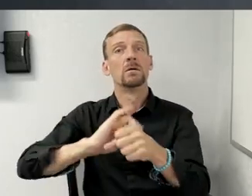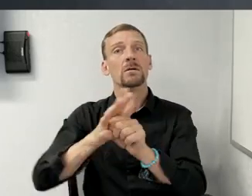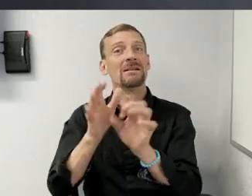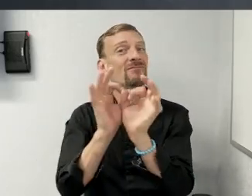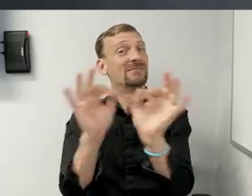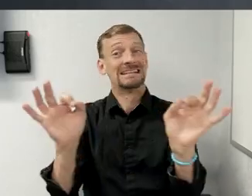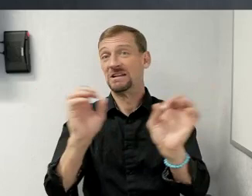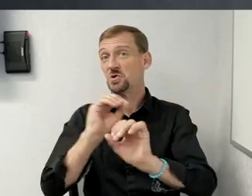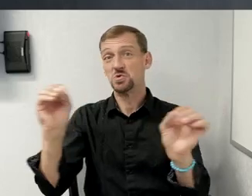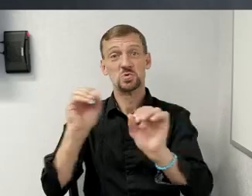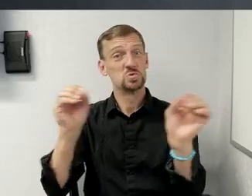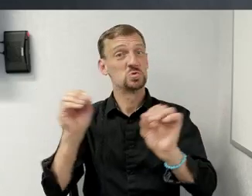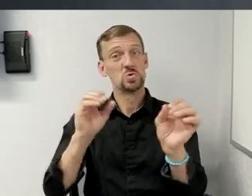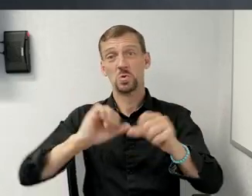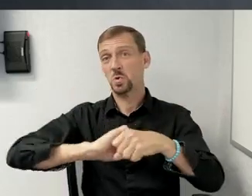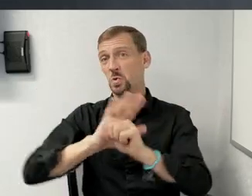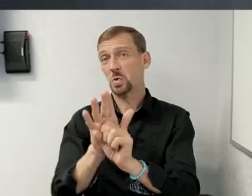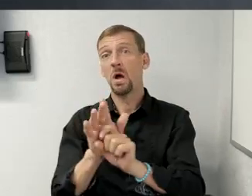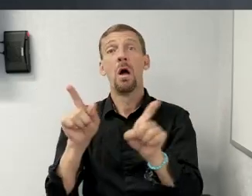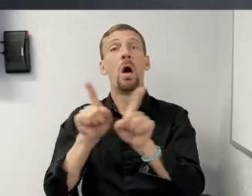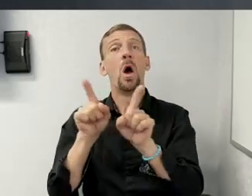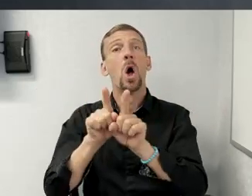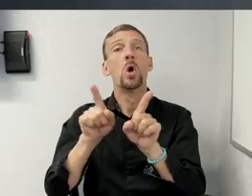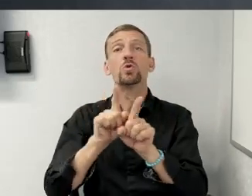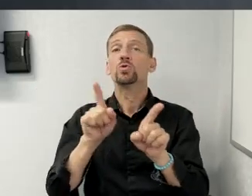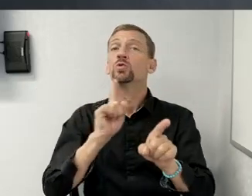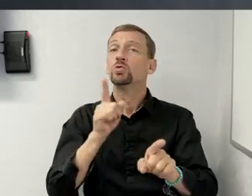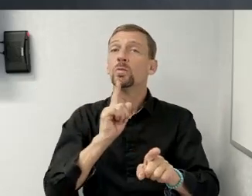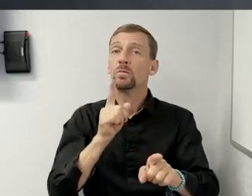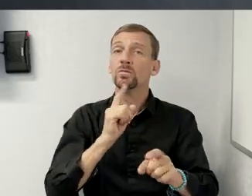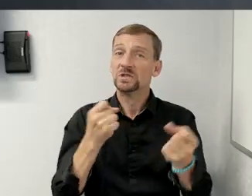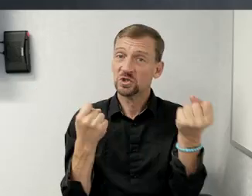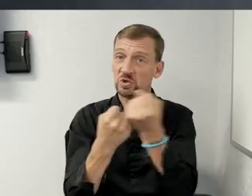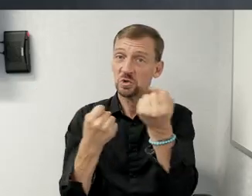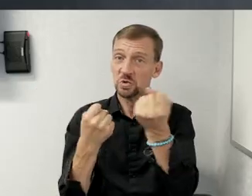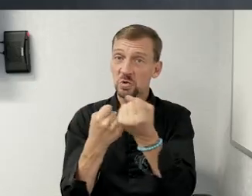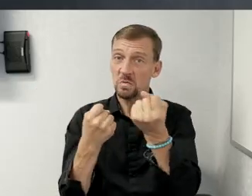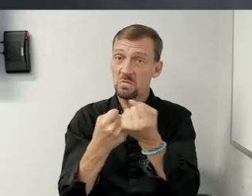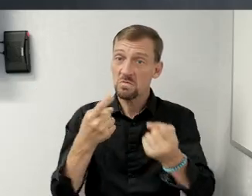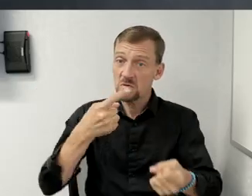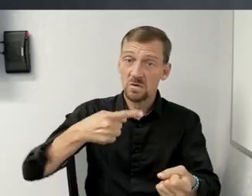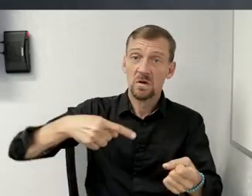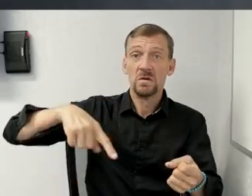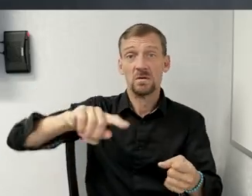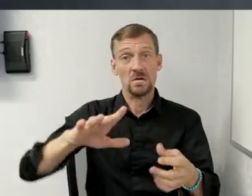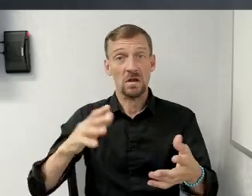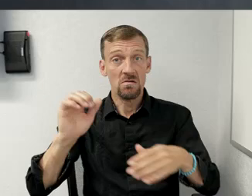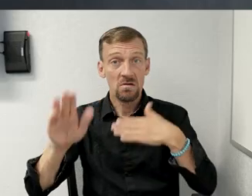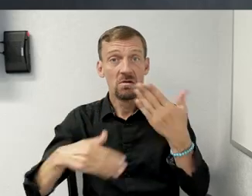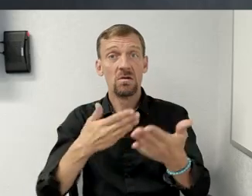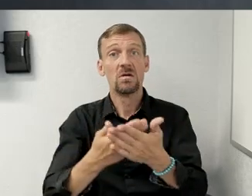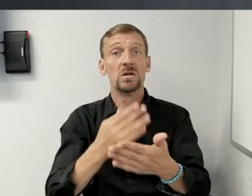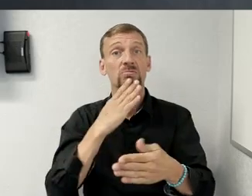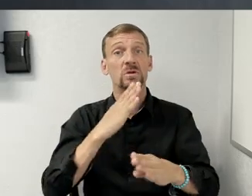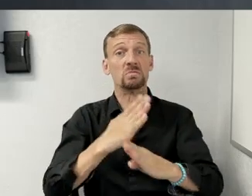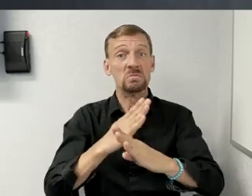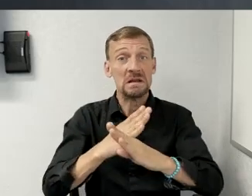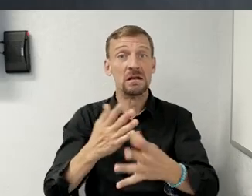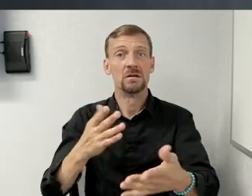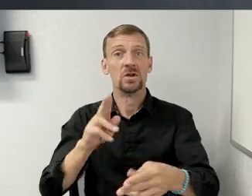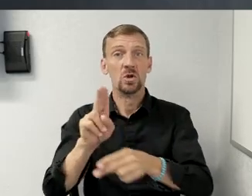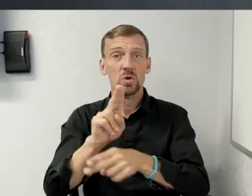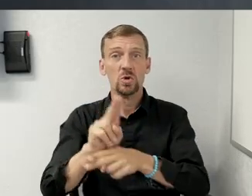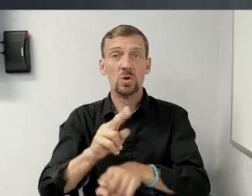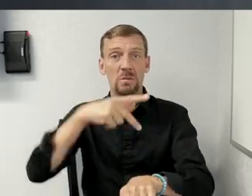They also exercise tremendous universal precautions. They use all